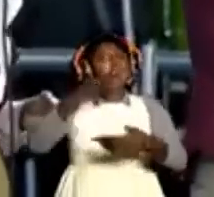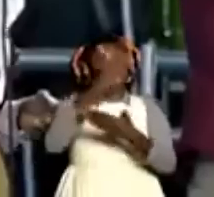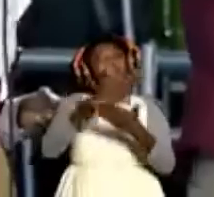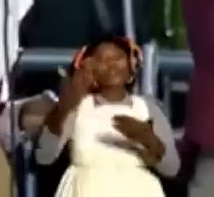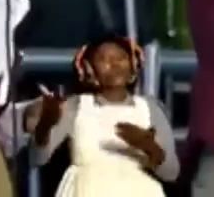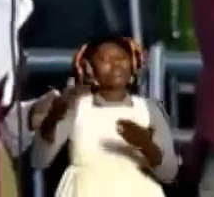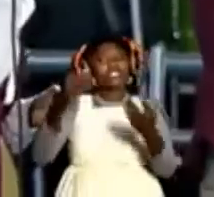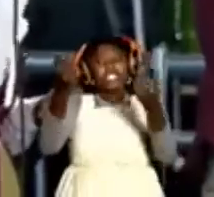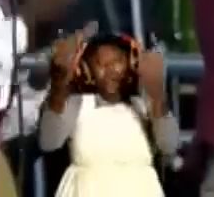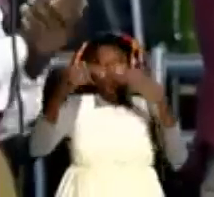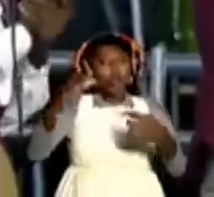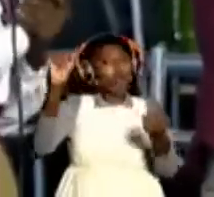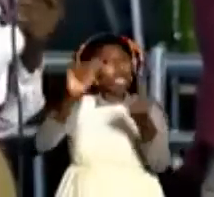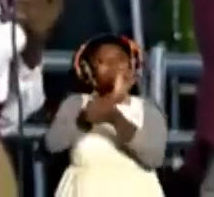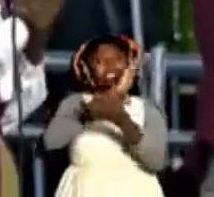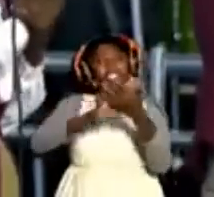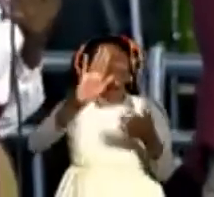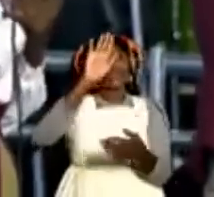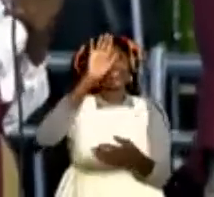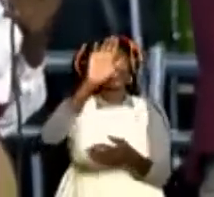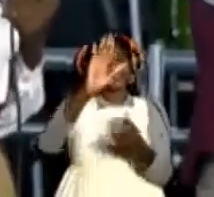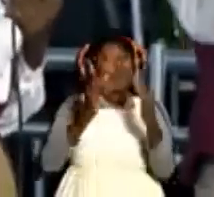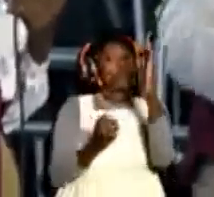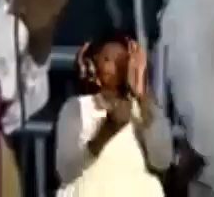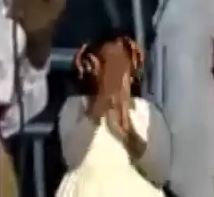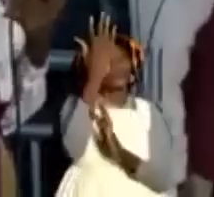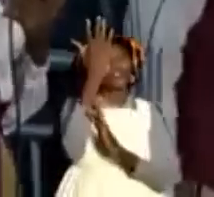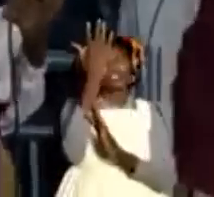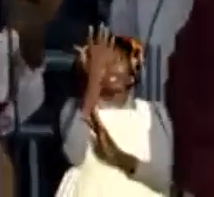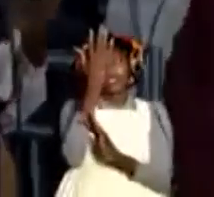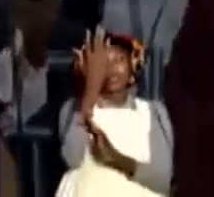Something came and dismantled your growth.